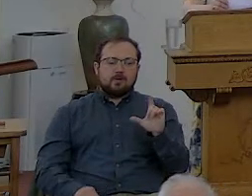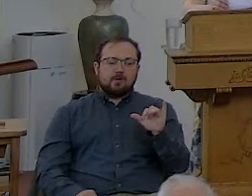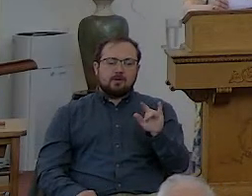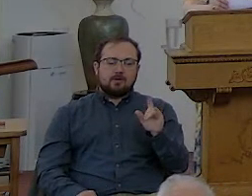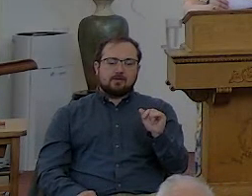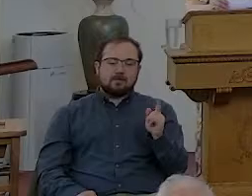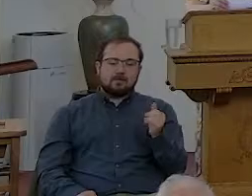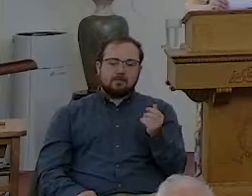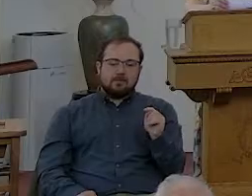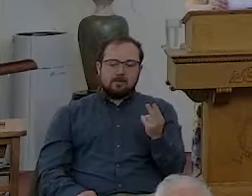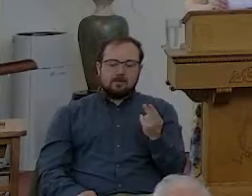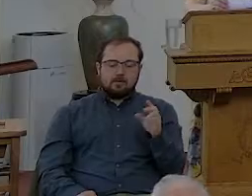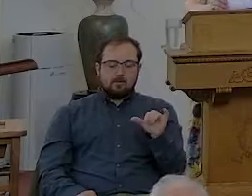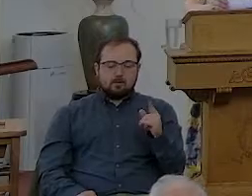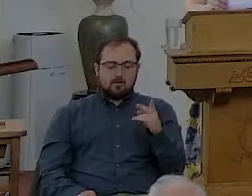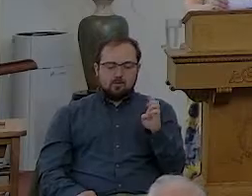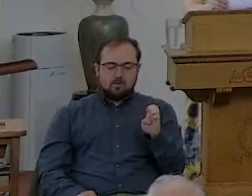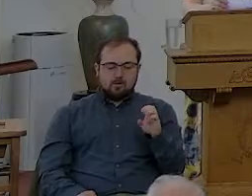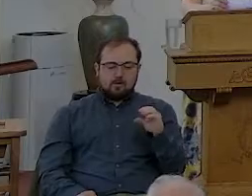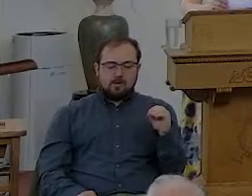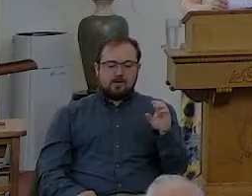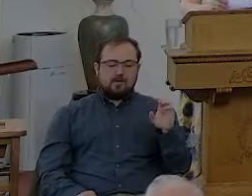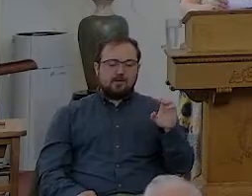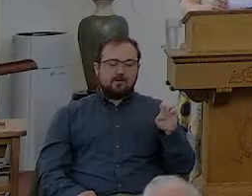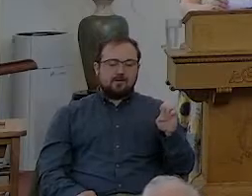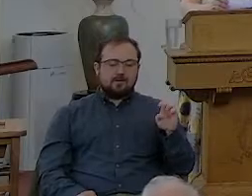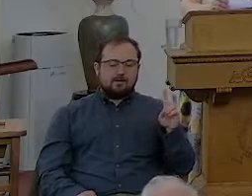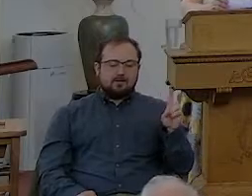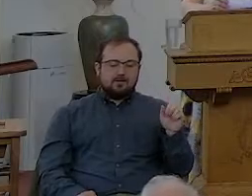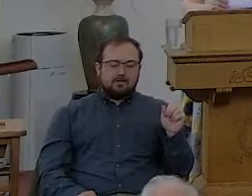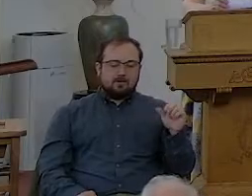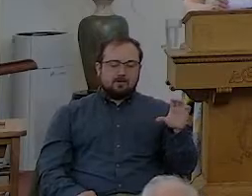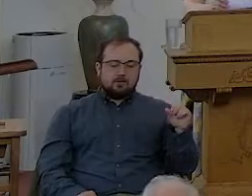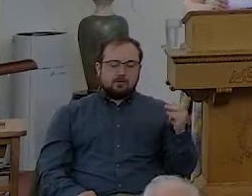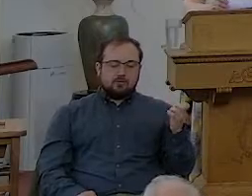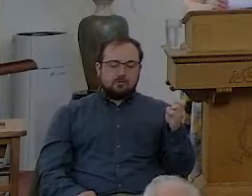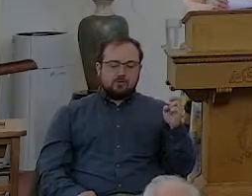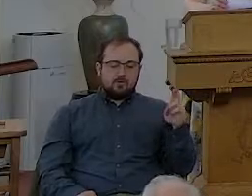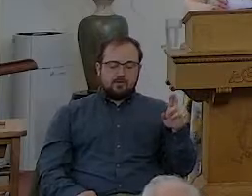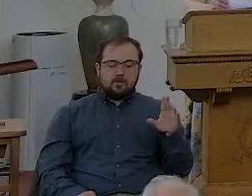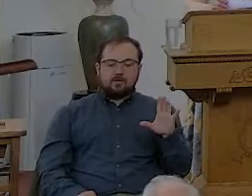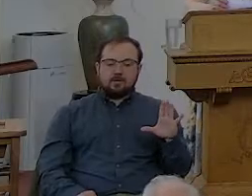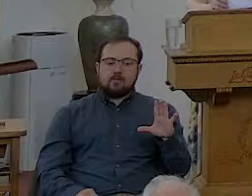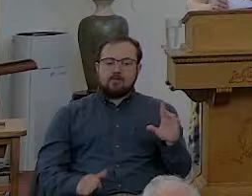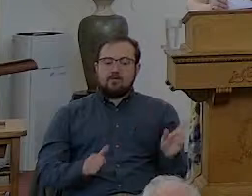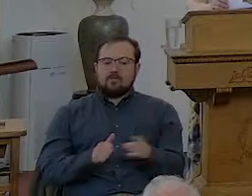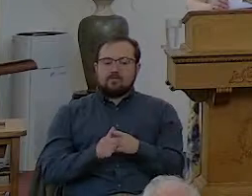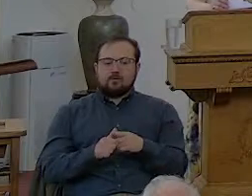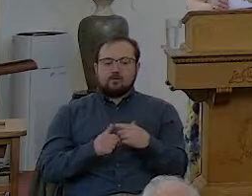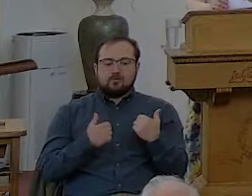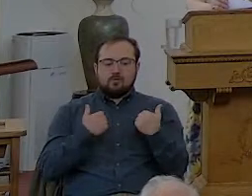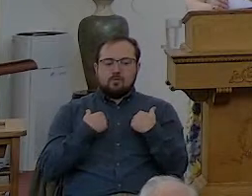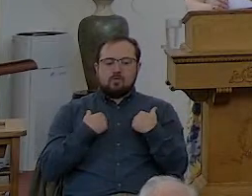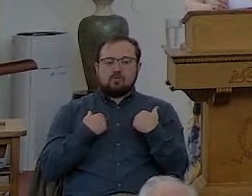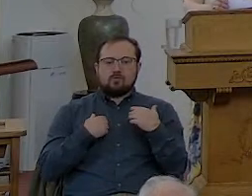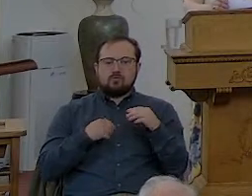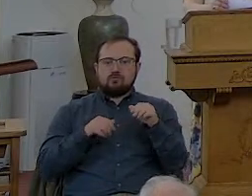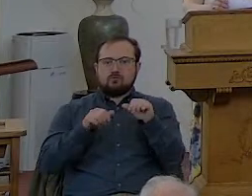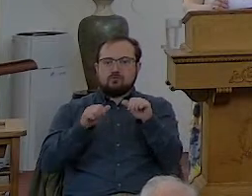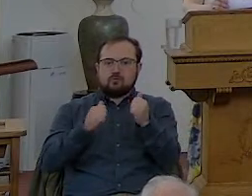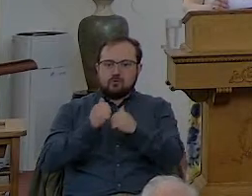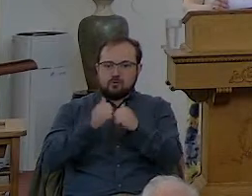and Edith Schreiber. They were the first women to own and operate a landscape architecture firm in the Pacific